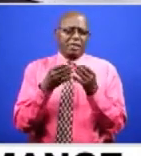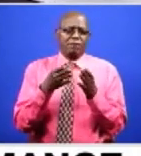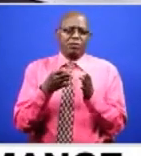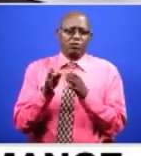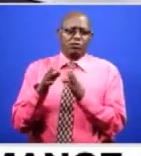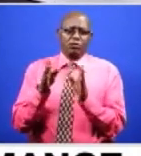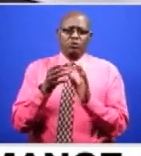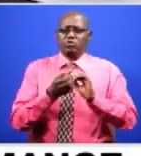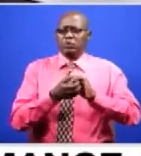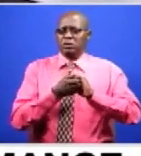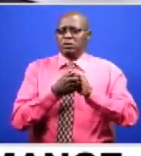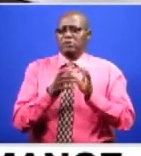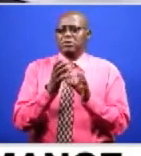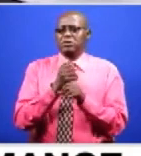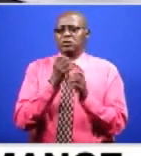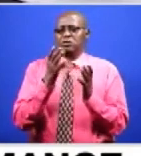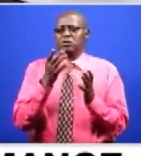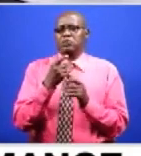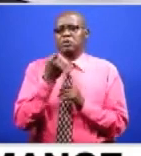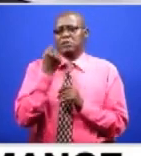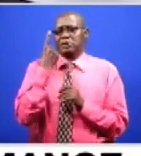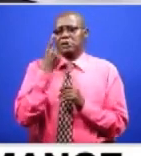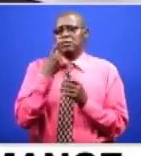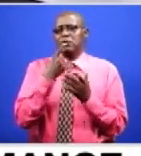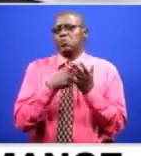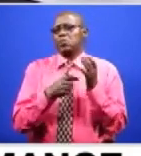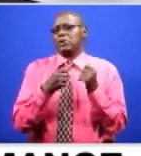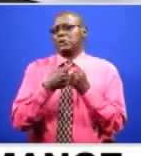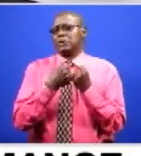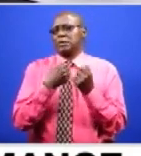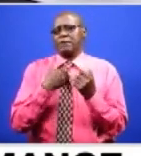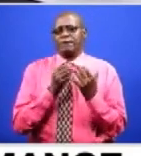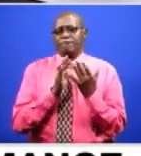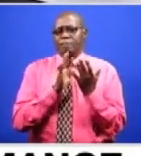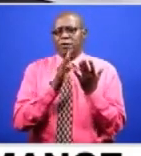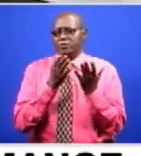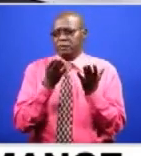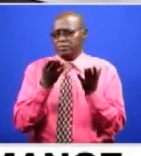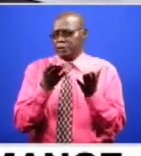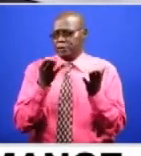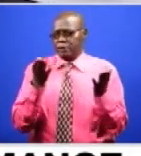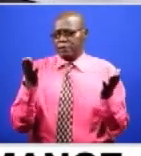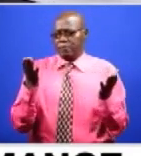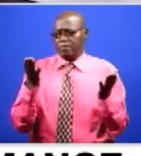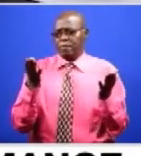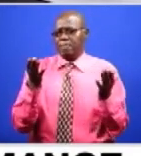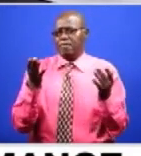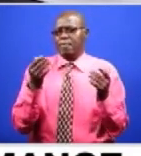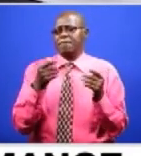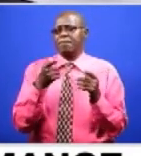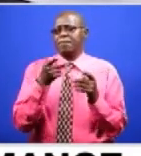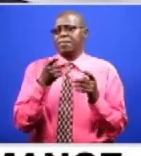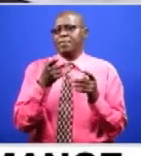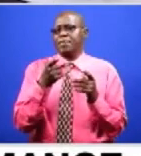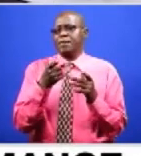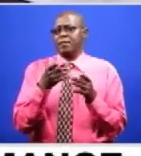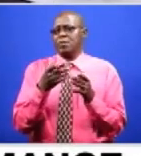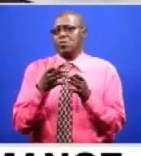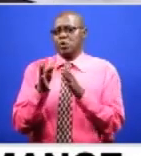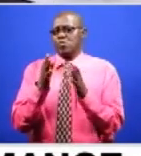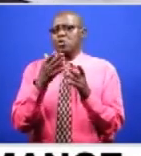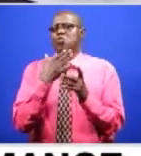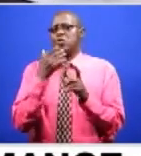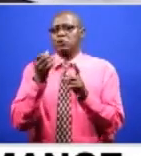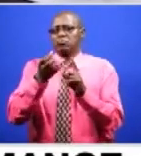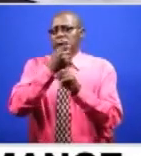with our stakeholders to understand what are the challenges they are facing, what are some of the pain points they have in terms of being able to fulfill